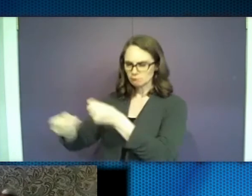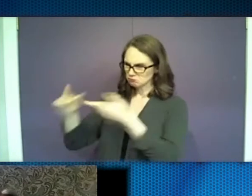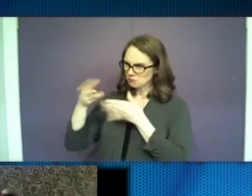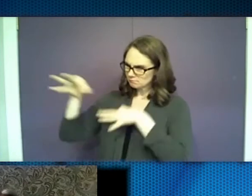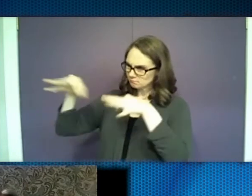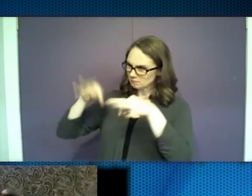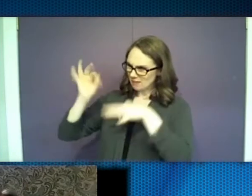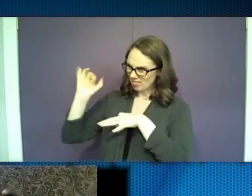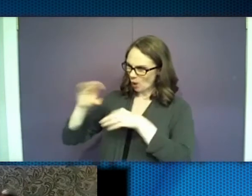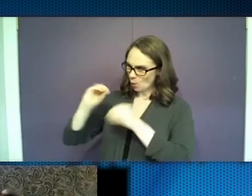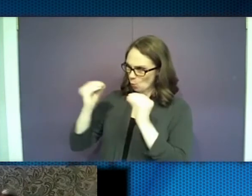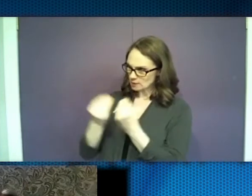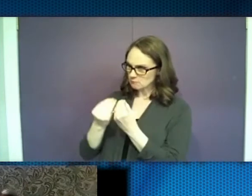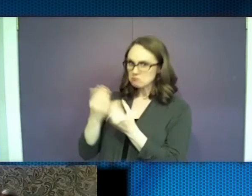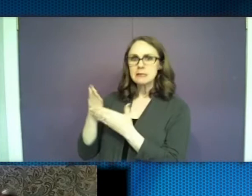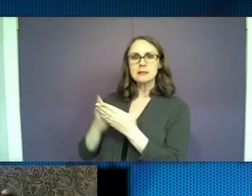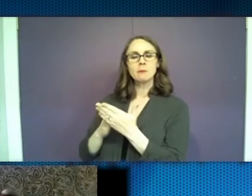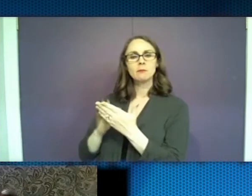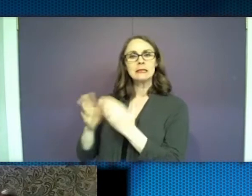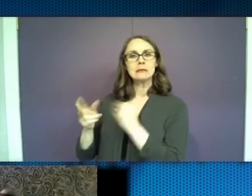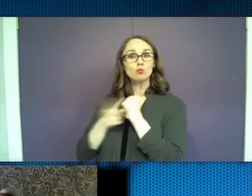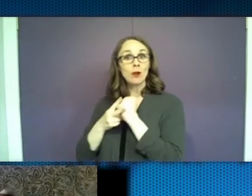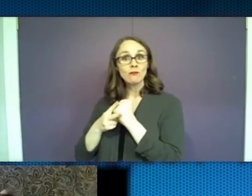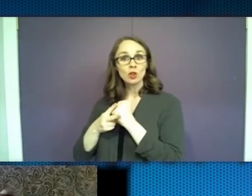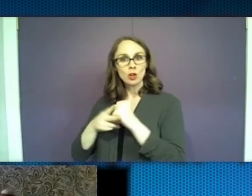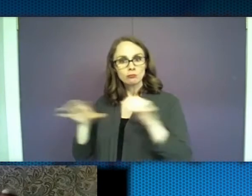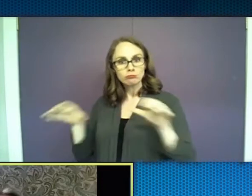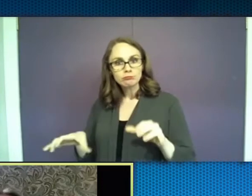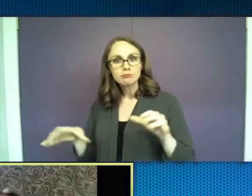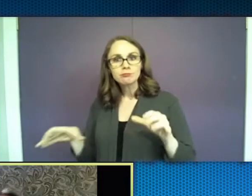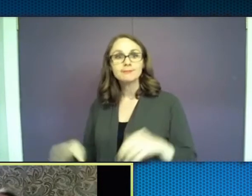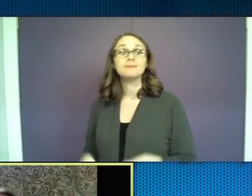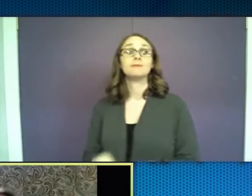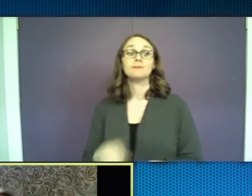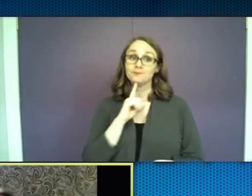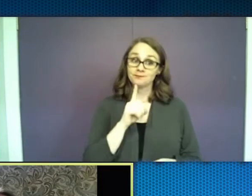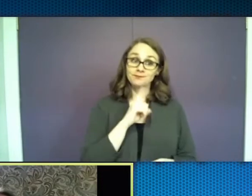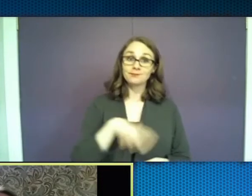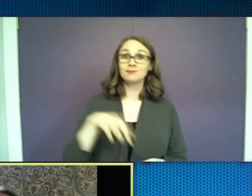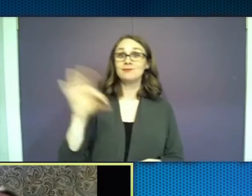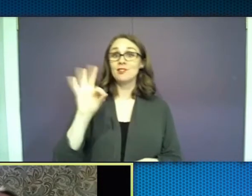bit about that organization and some of its preservation efforts? Sure.